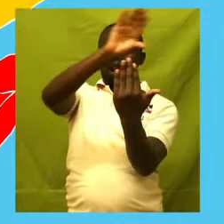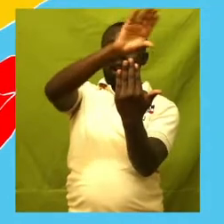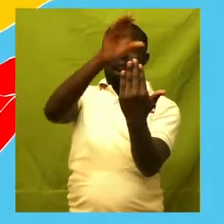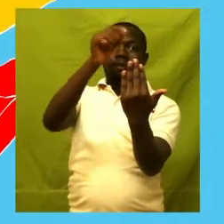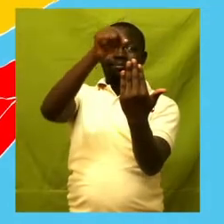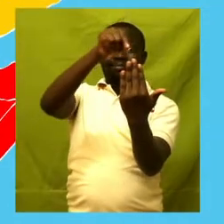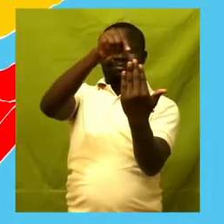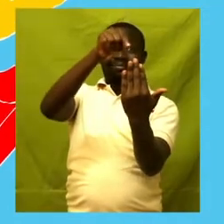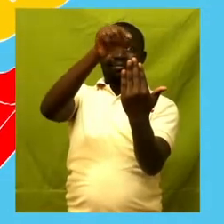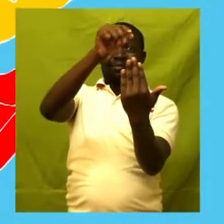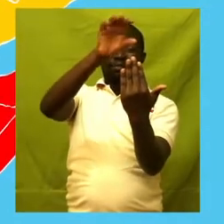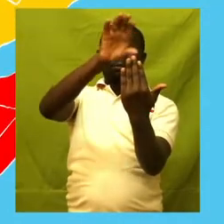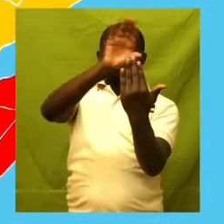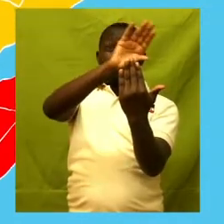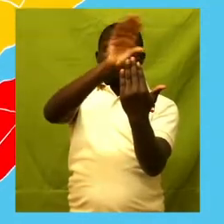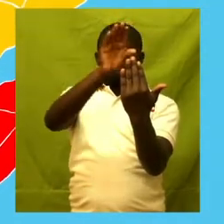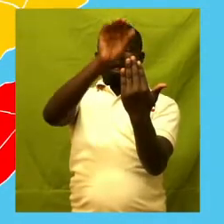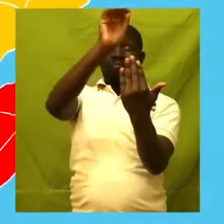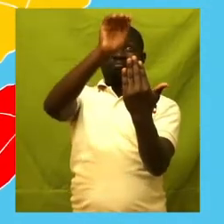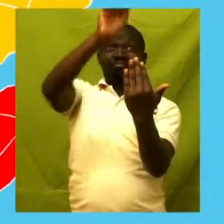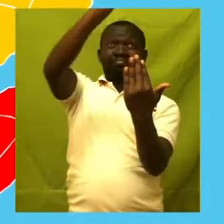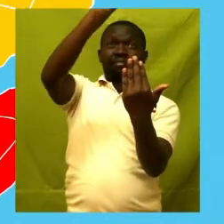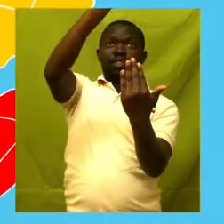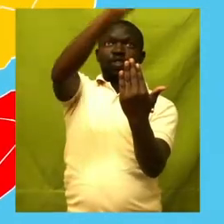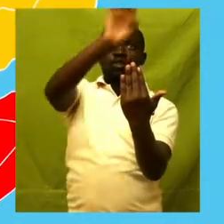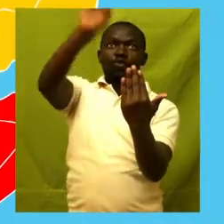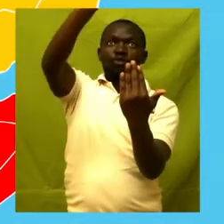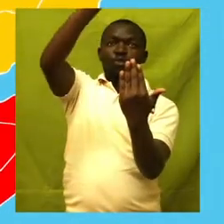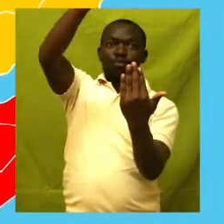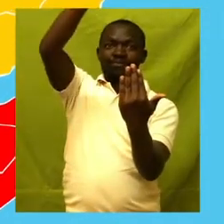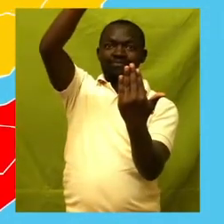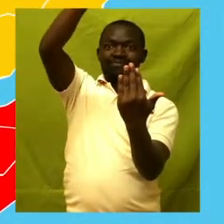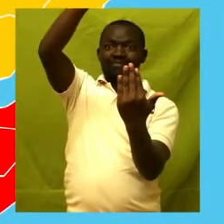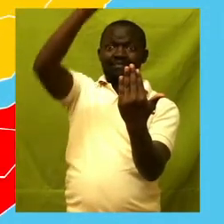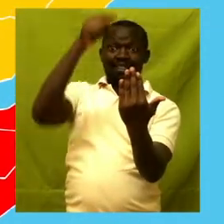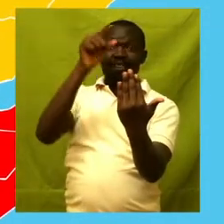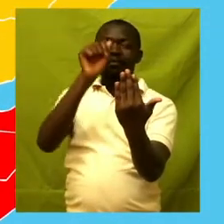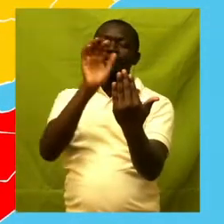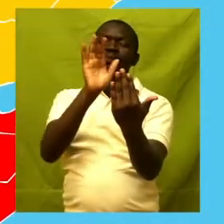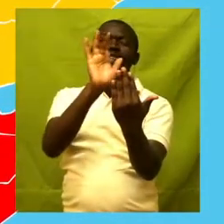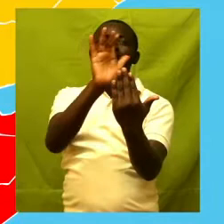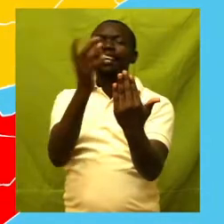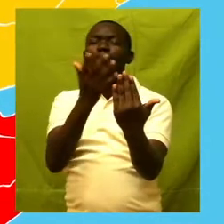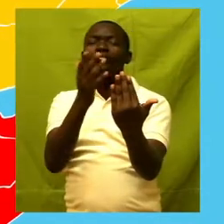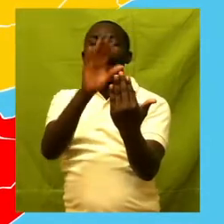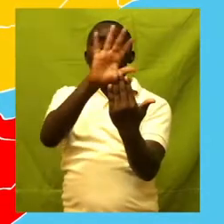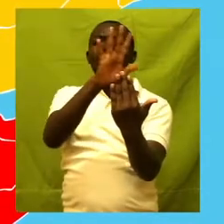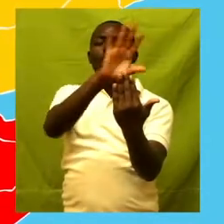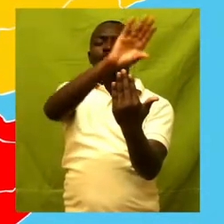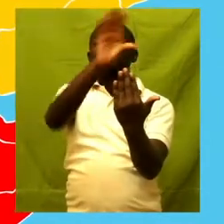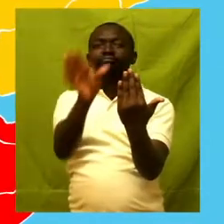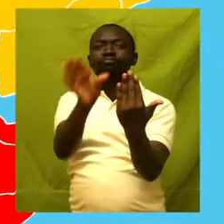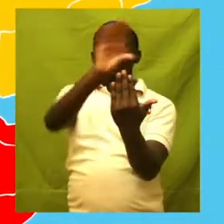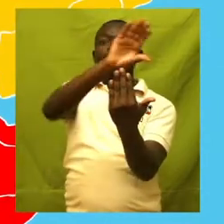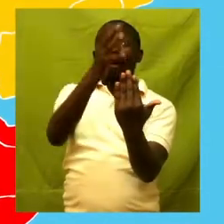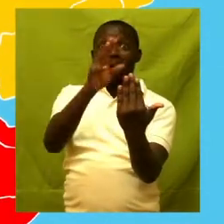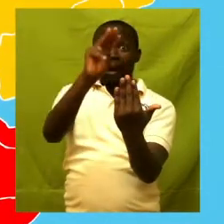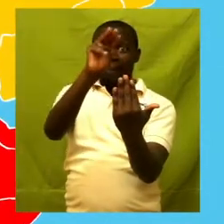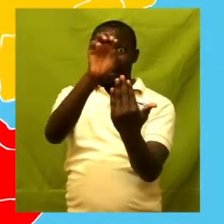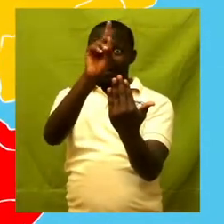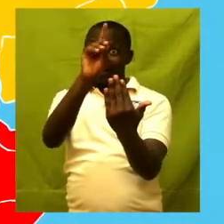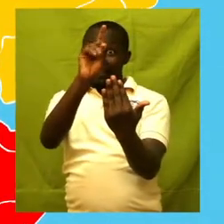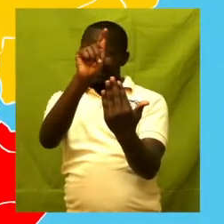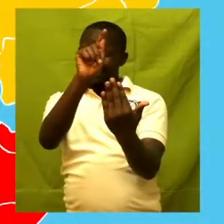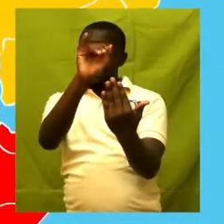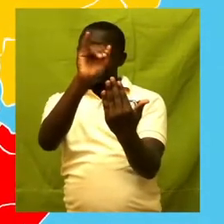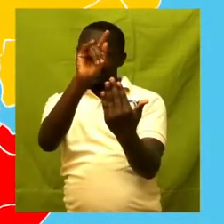that separates Africa from Europe. Can you touch the Mediterranean? Yes, that